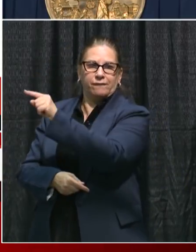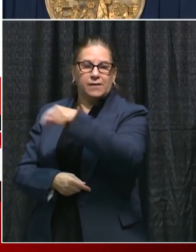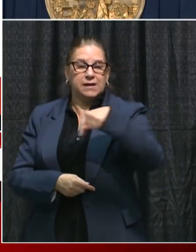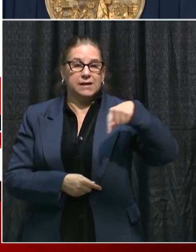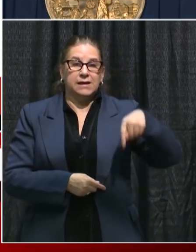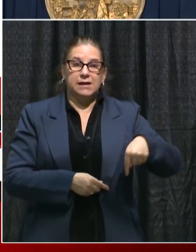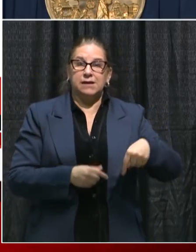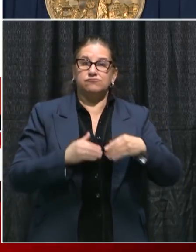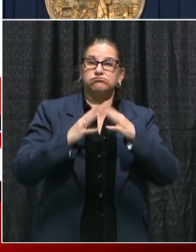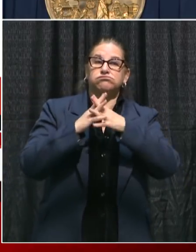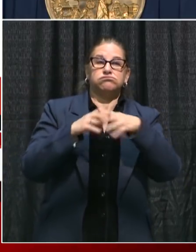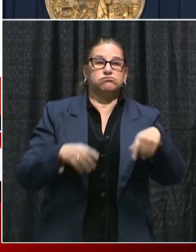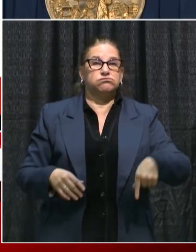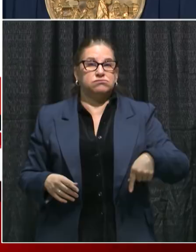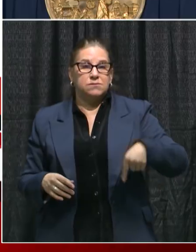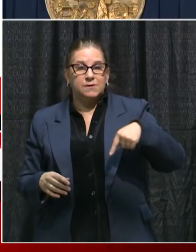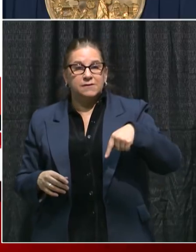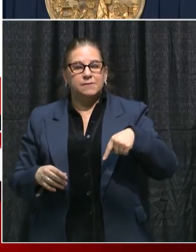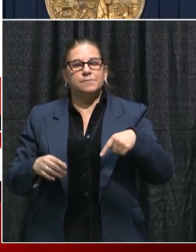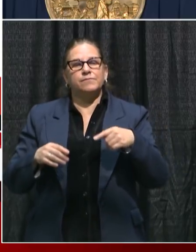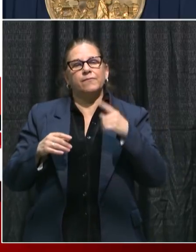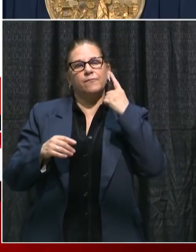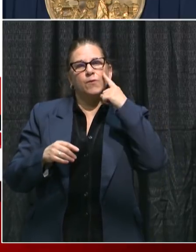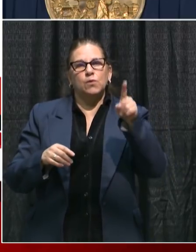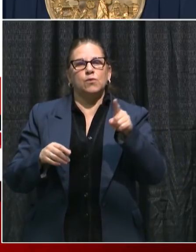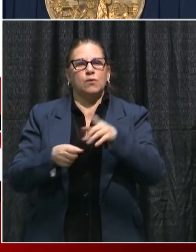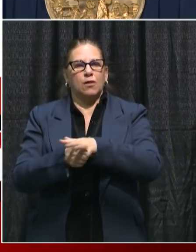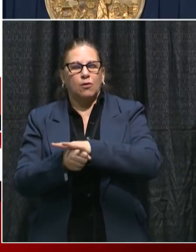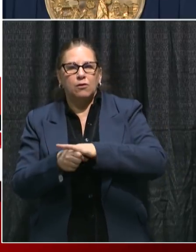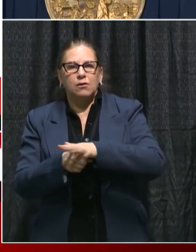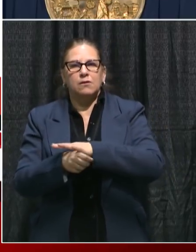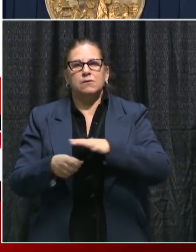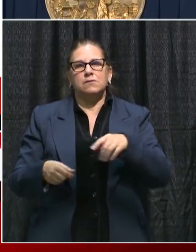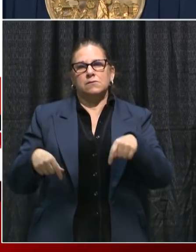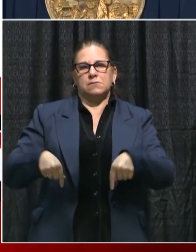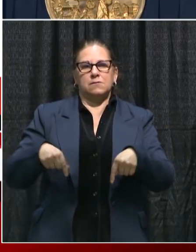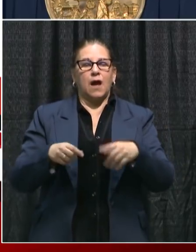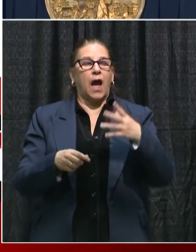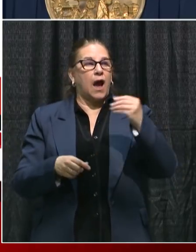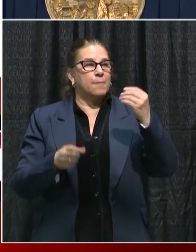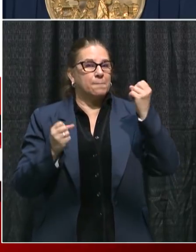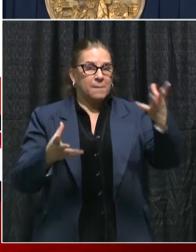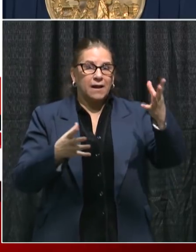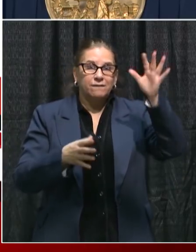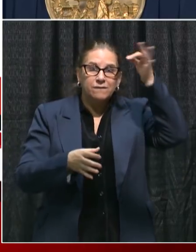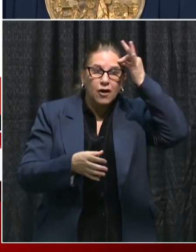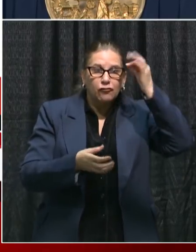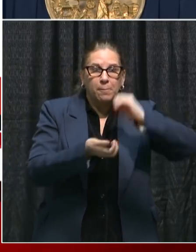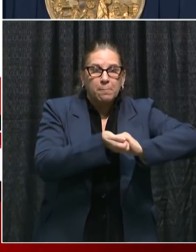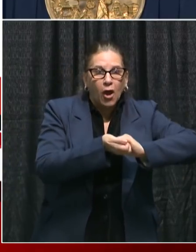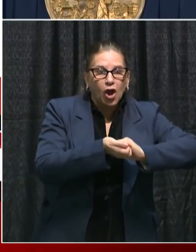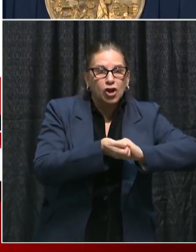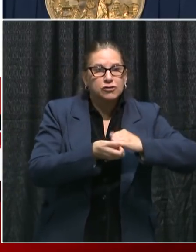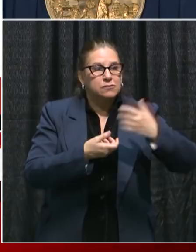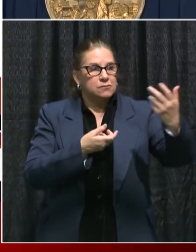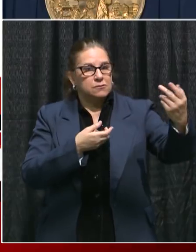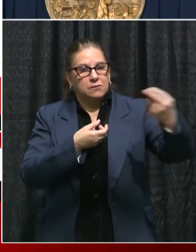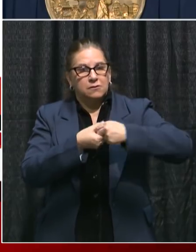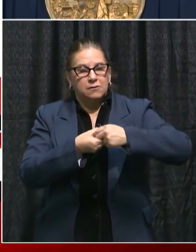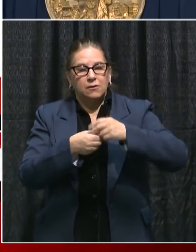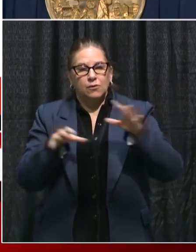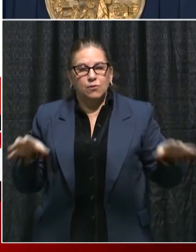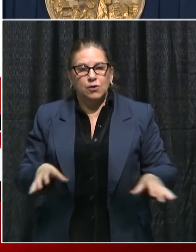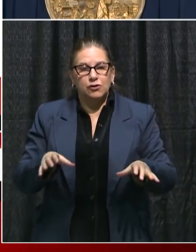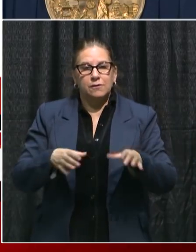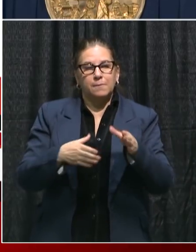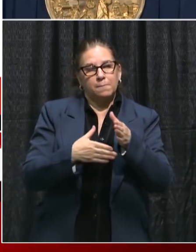and federal partners, operating the facility will be done through a partnership between DC government, the United Medical